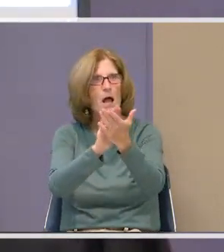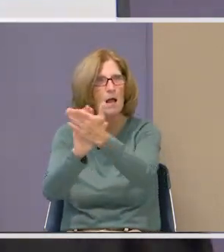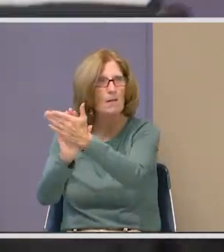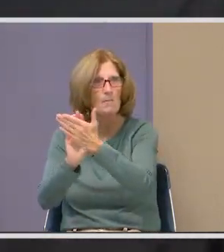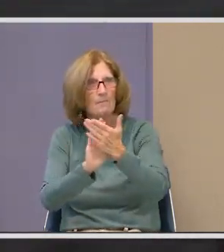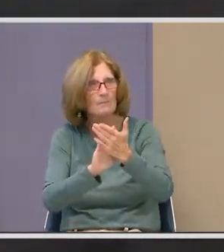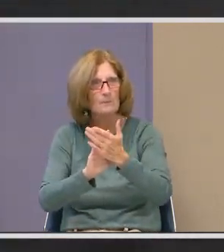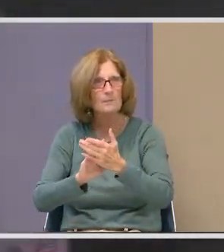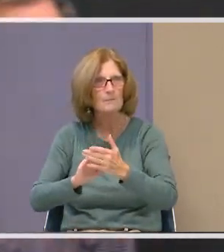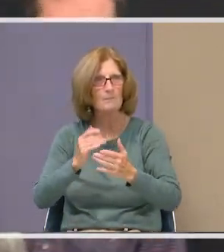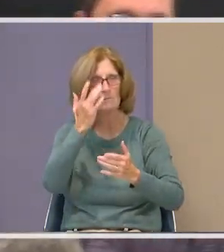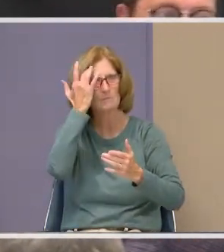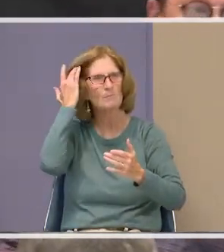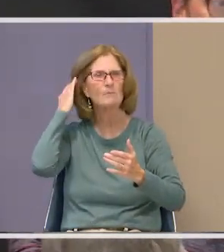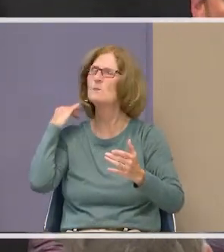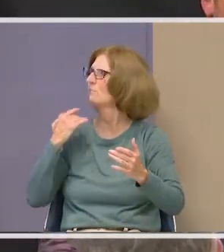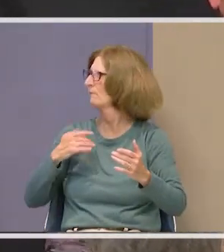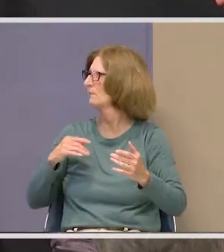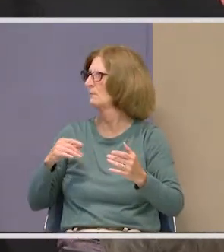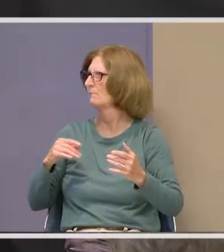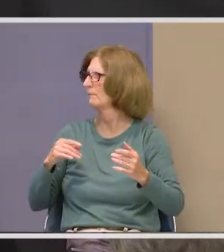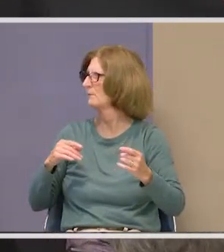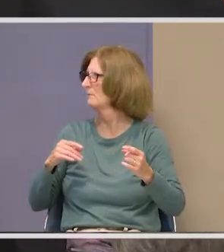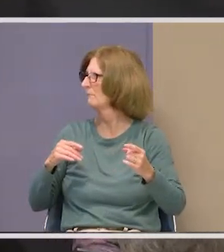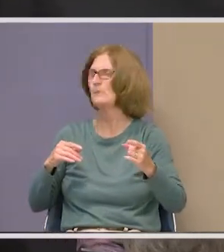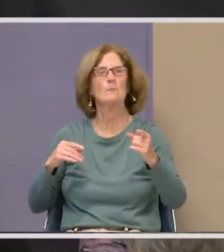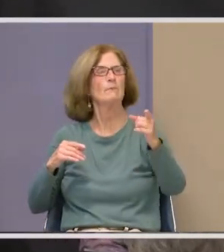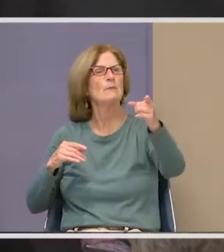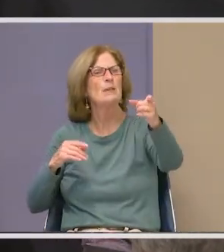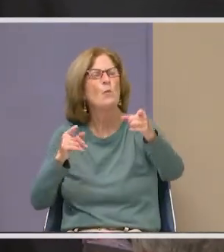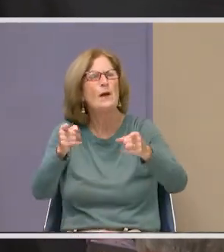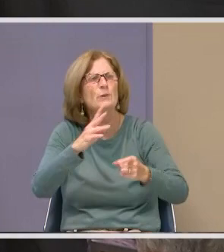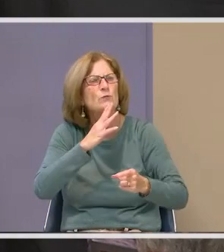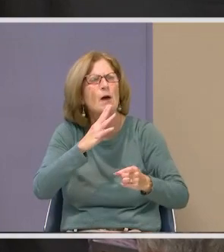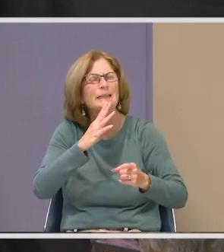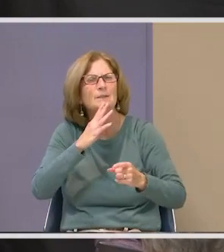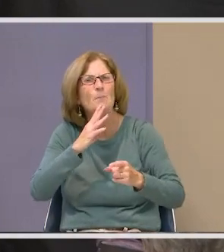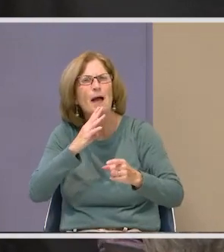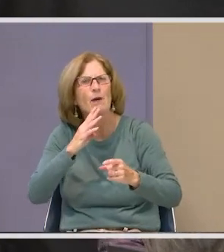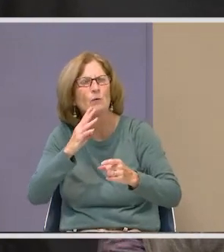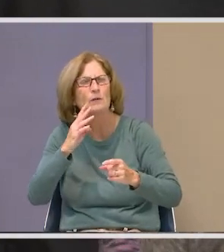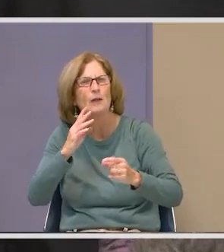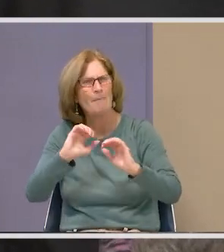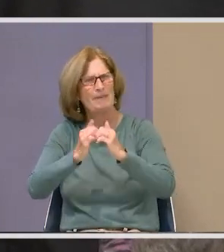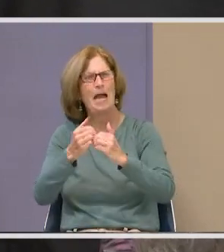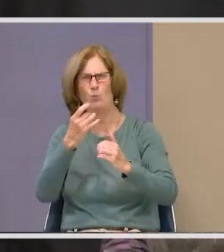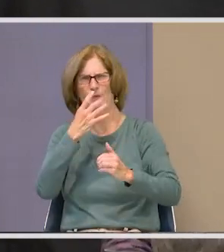When you say detection, is that like a sensor? Yes. Yeah, sensor.